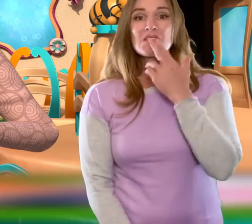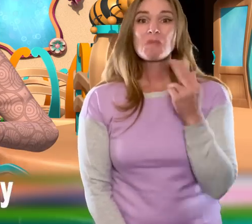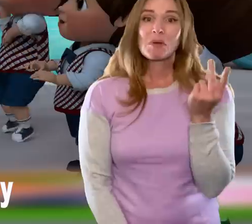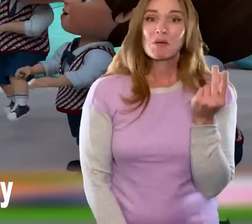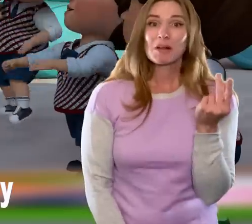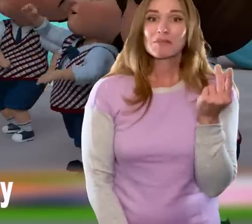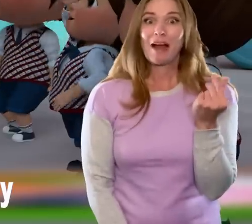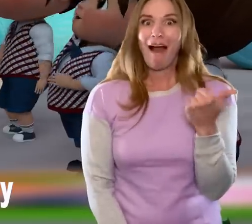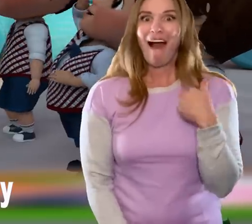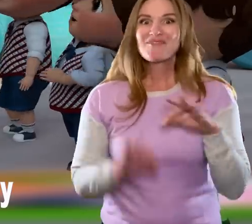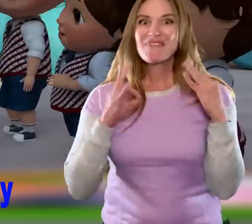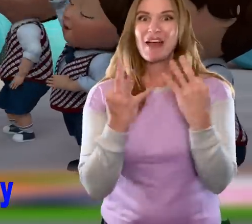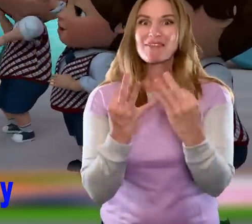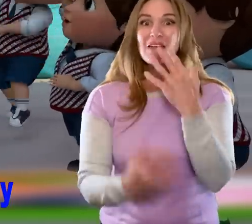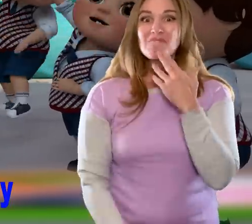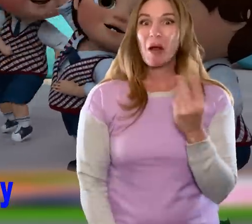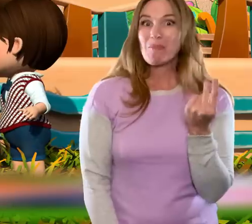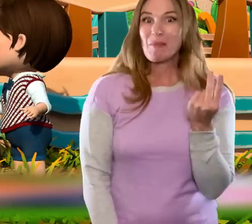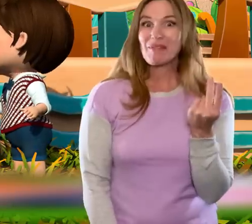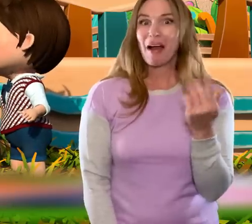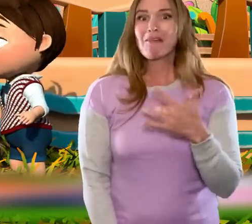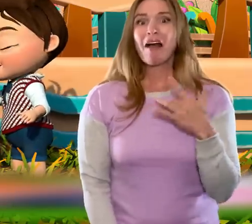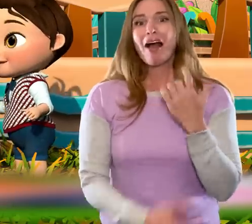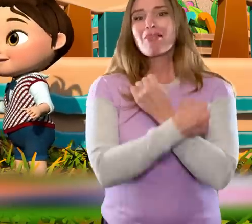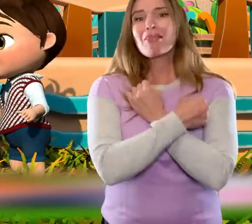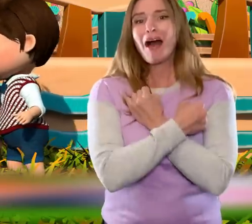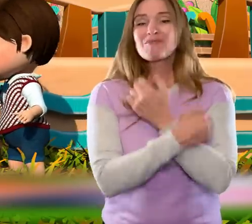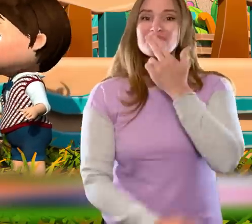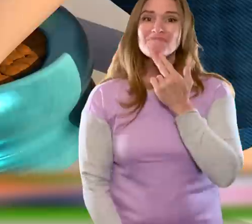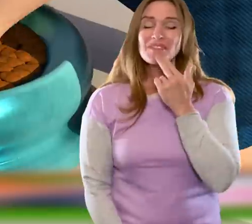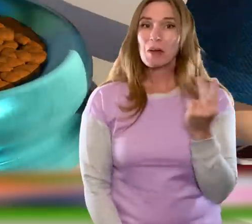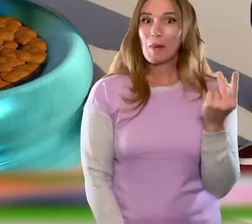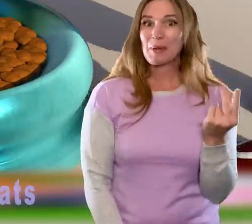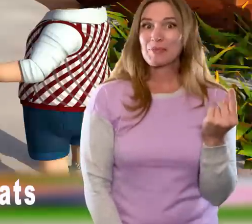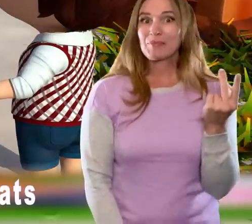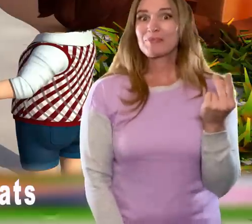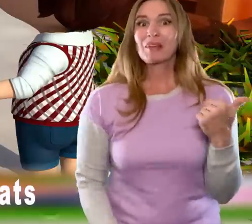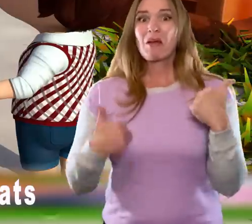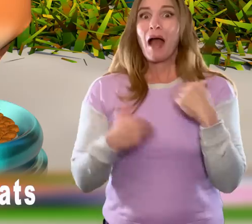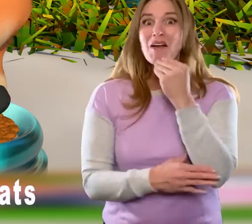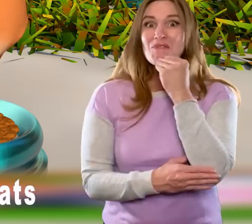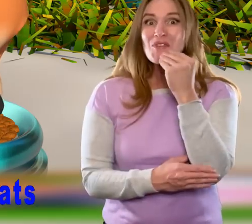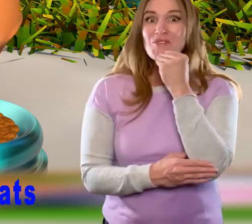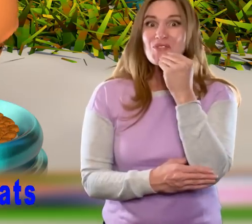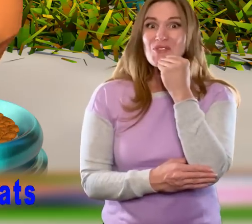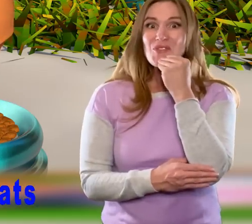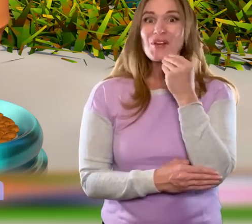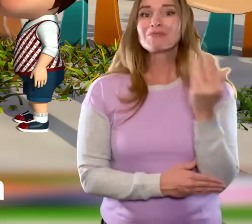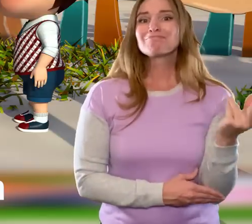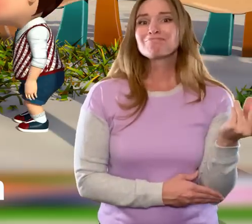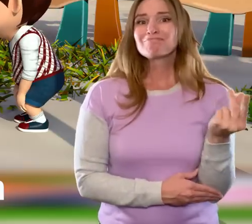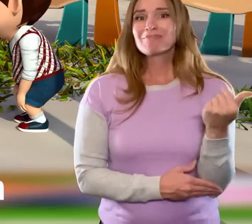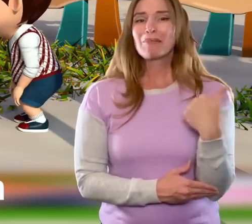this little puppy got a family this little puppy fell in love little puppy had food treats